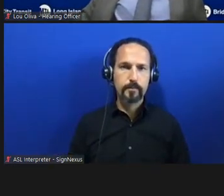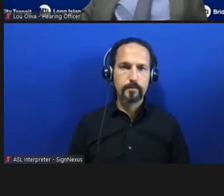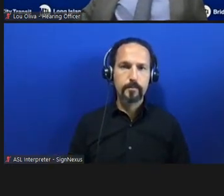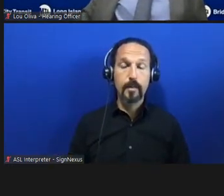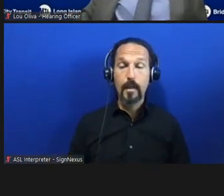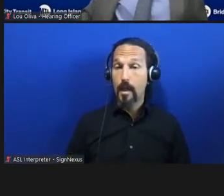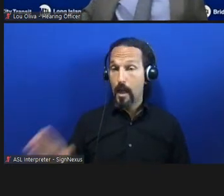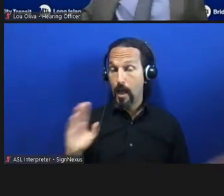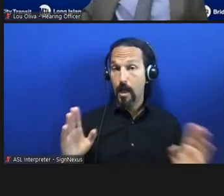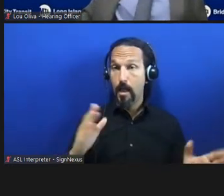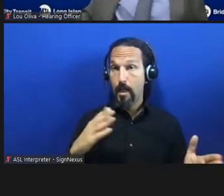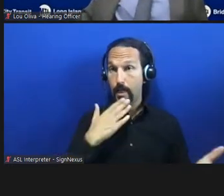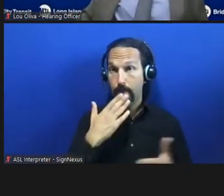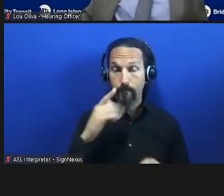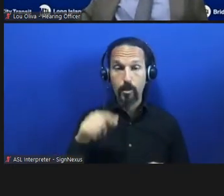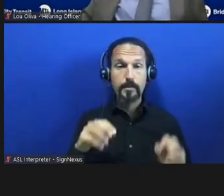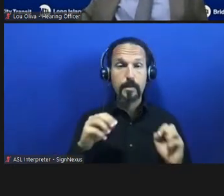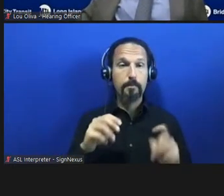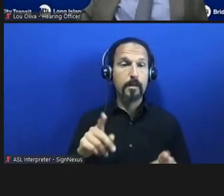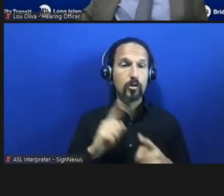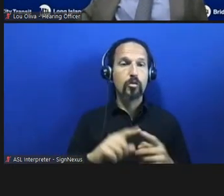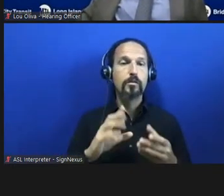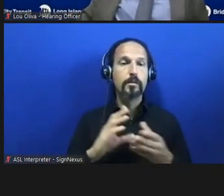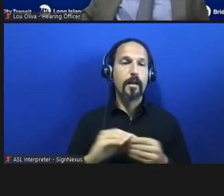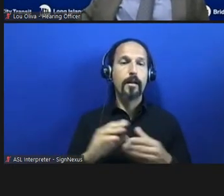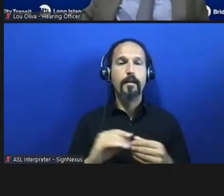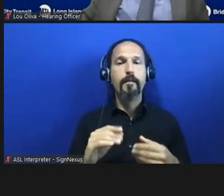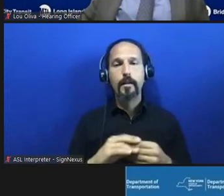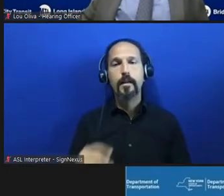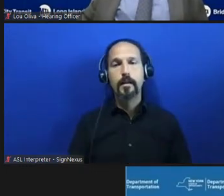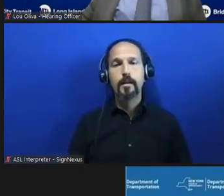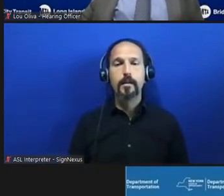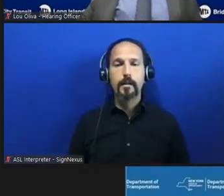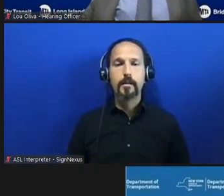hi uh thank you for the opportunity you to testify